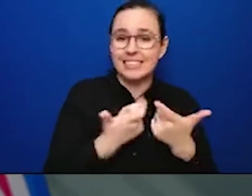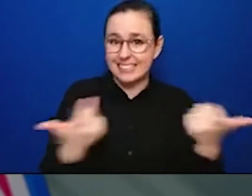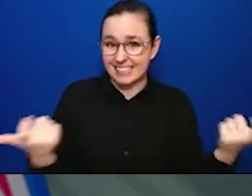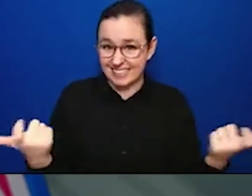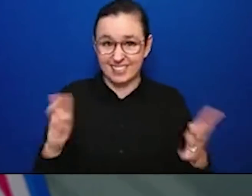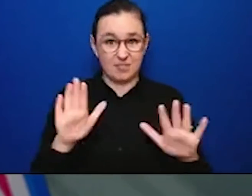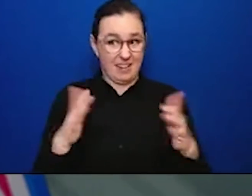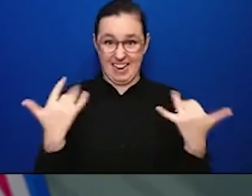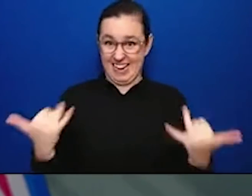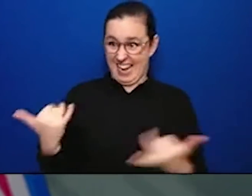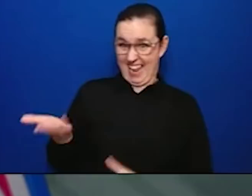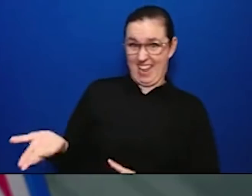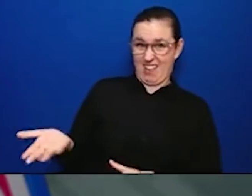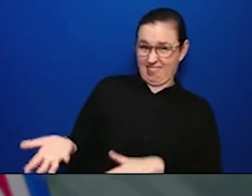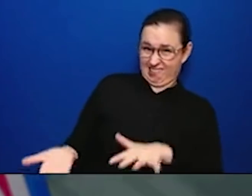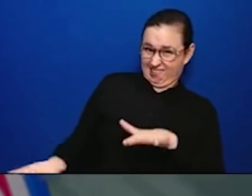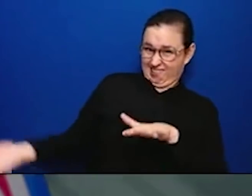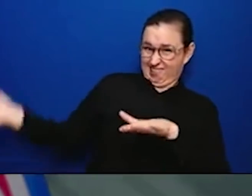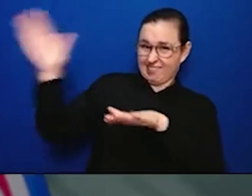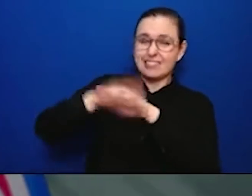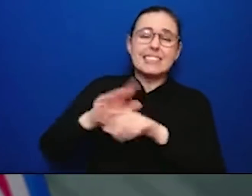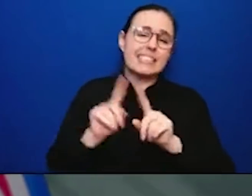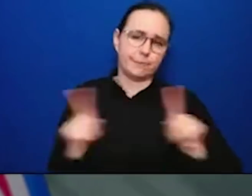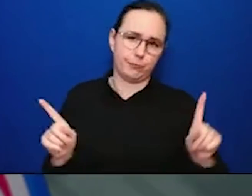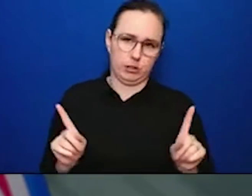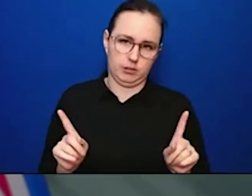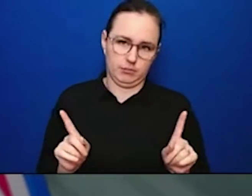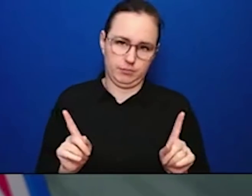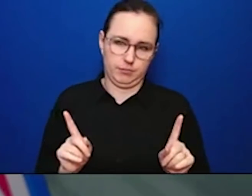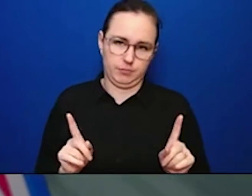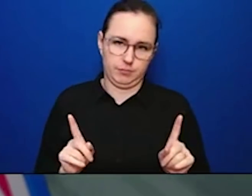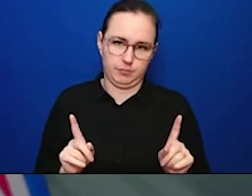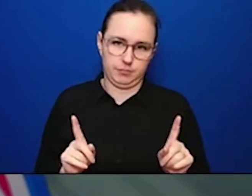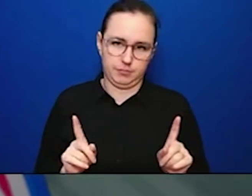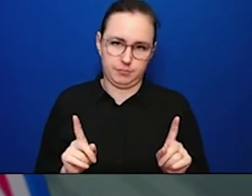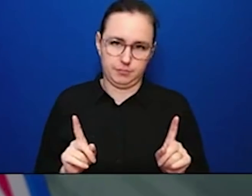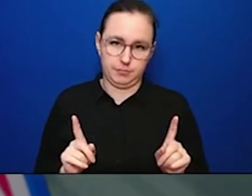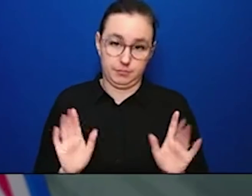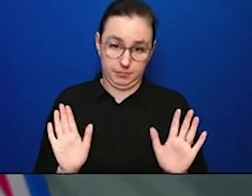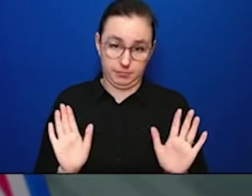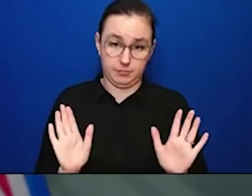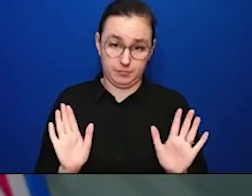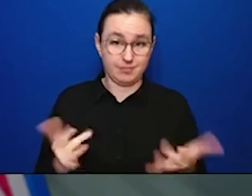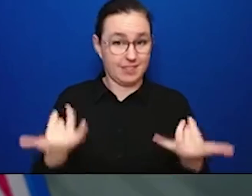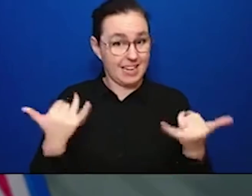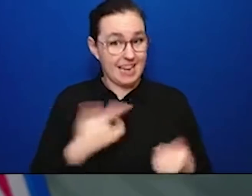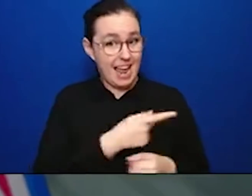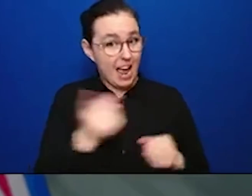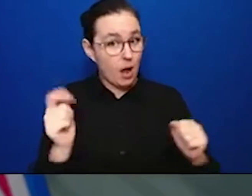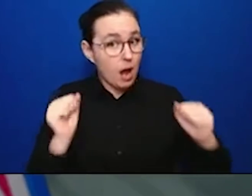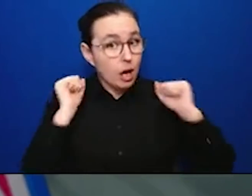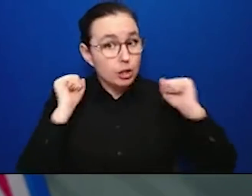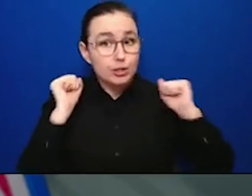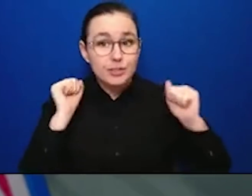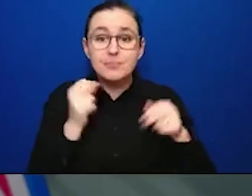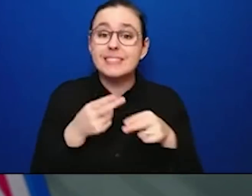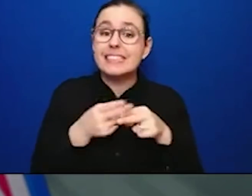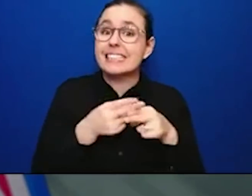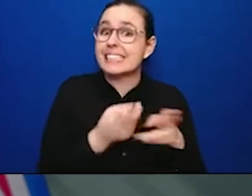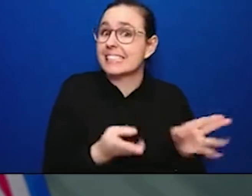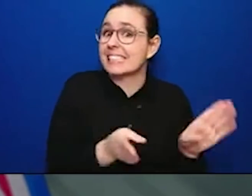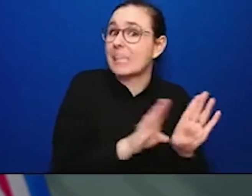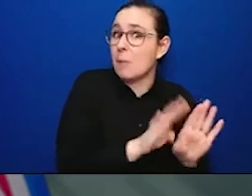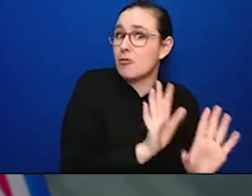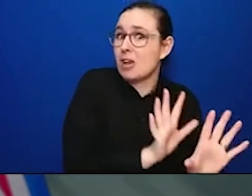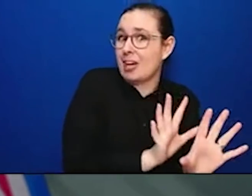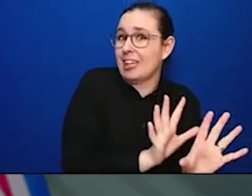situation now that require that the action take place. Obviously, now that gyms are not open, that the information or the evidence